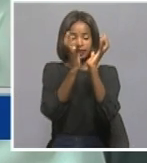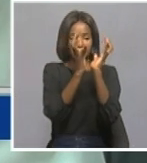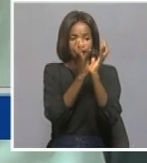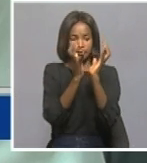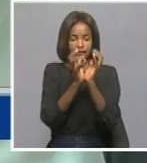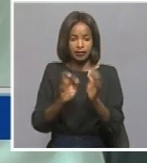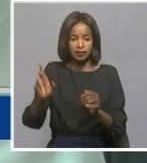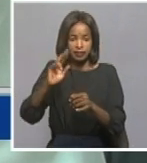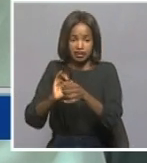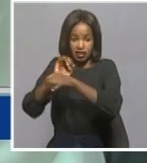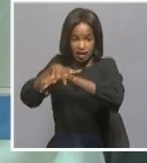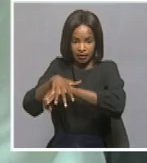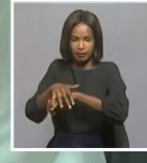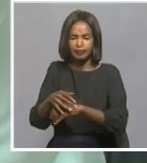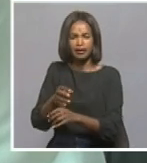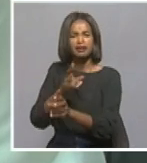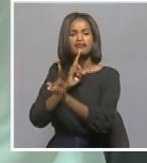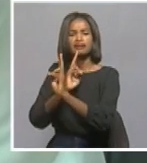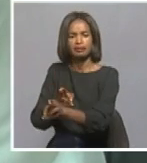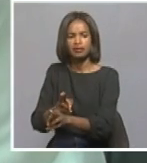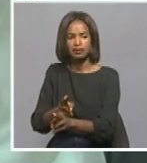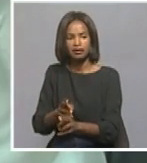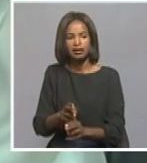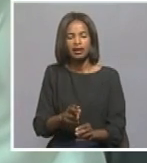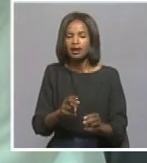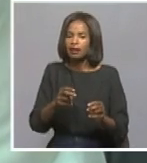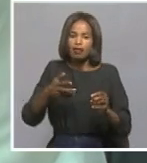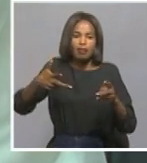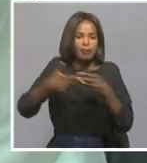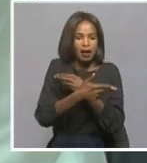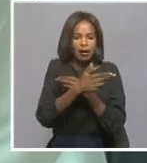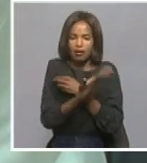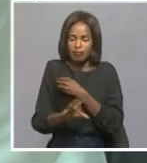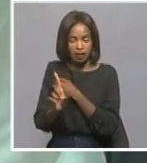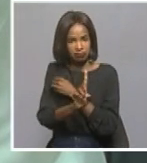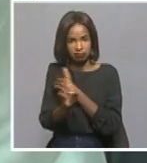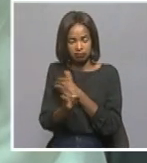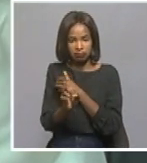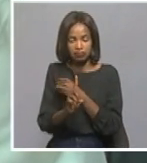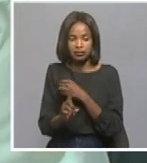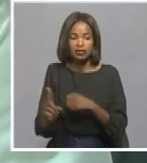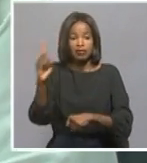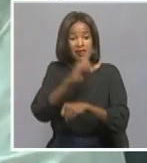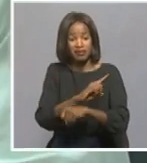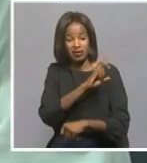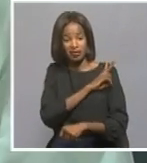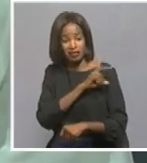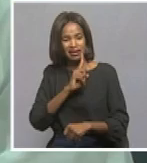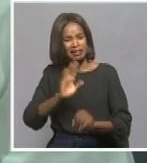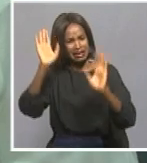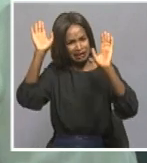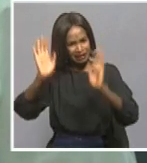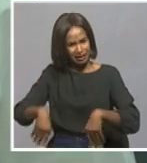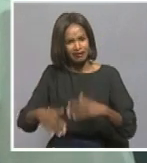been directed that no water must be cut for the duration of the state of